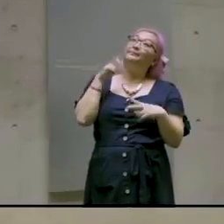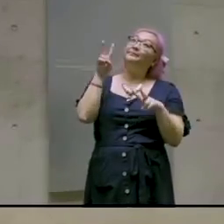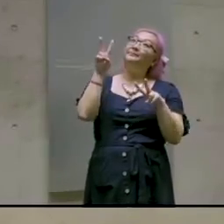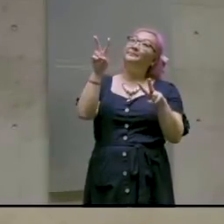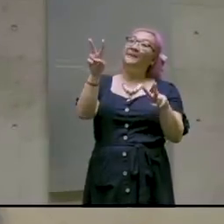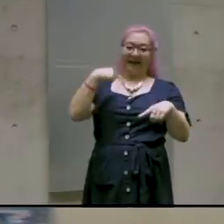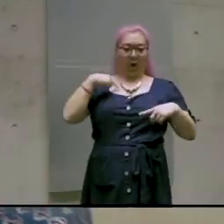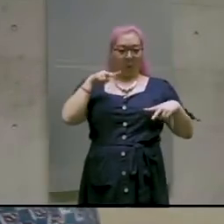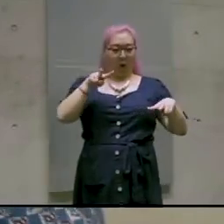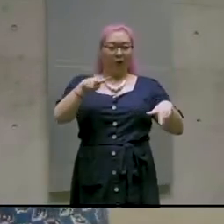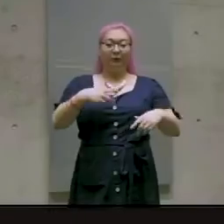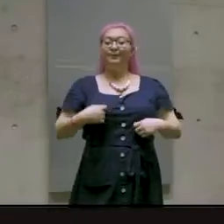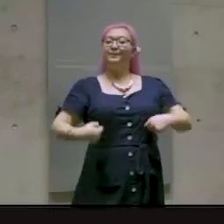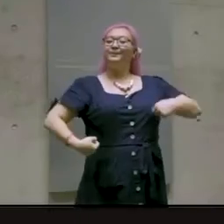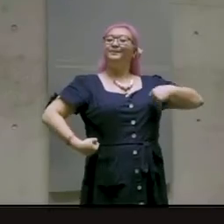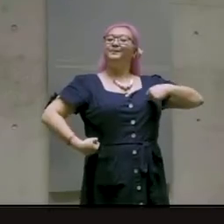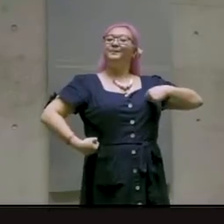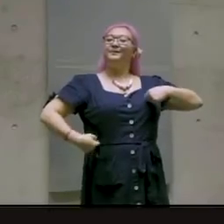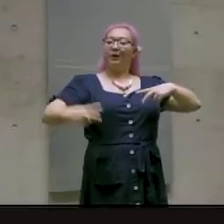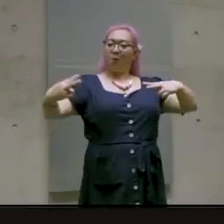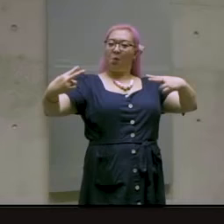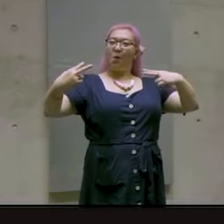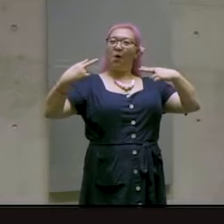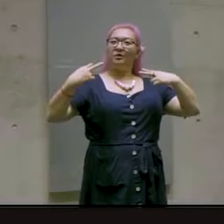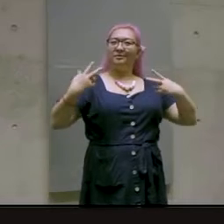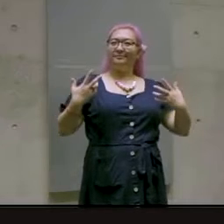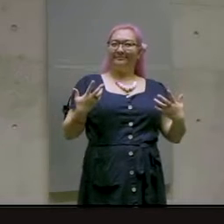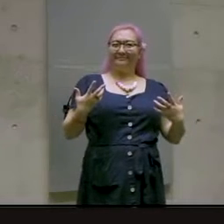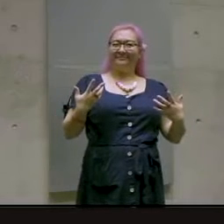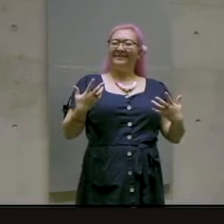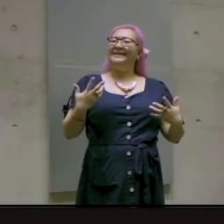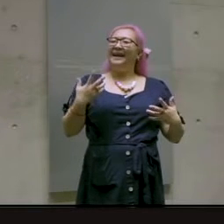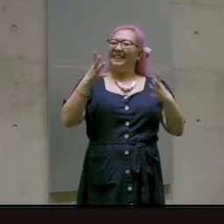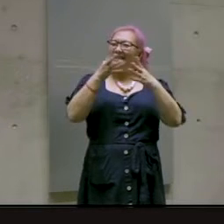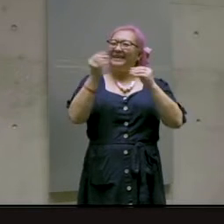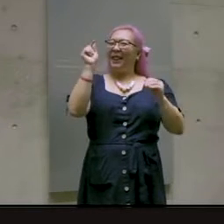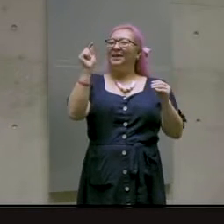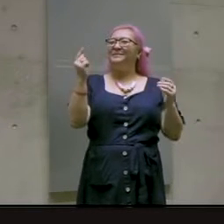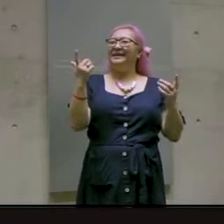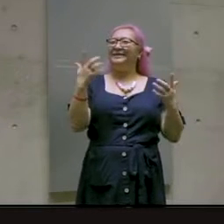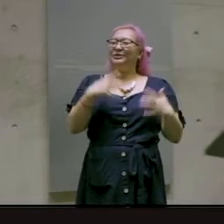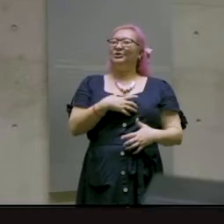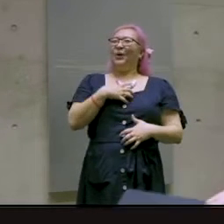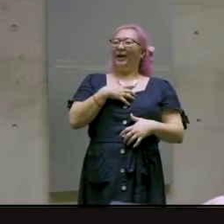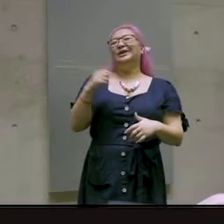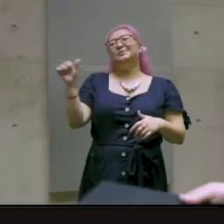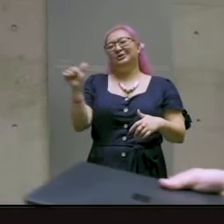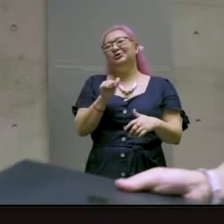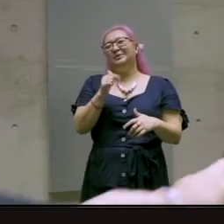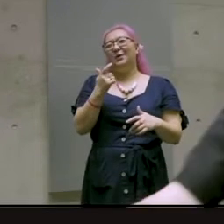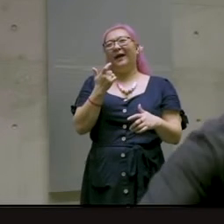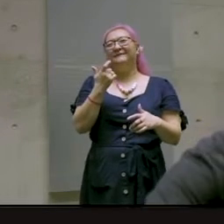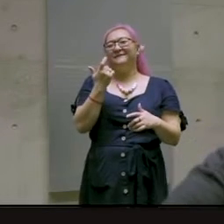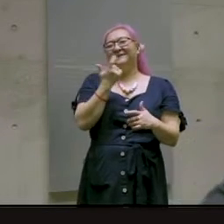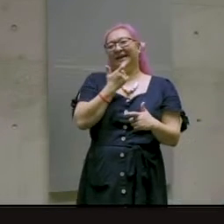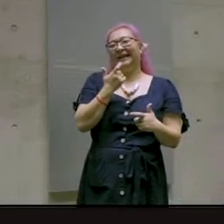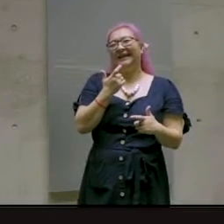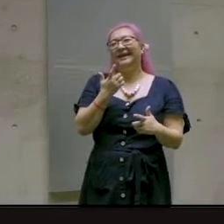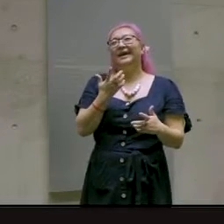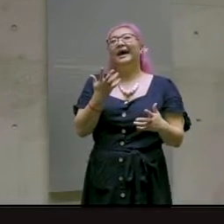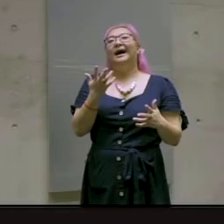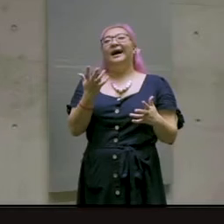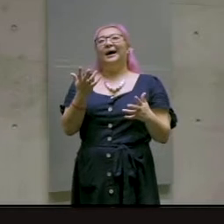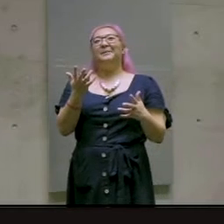watches, which we hope is quite a kind of shocking scene. But we also hope, like, it's meant to be funny, it's meant to be kind of shocking and leaning into